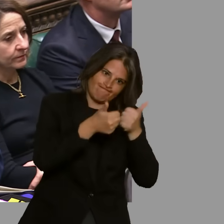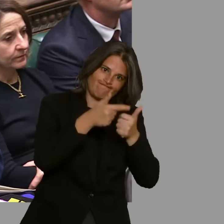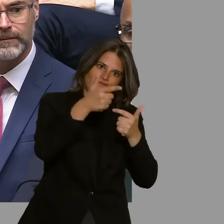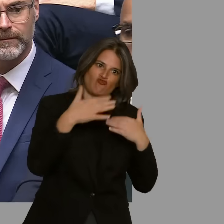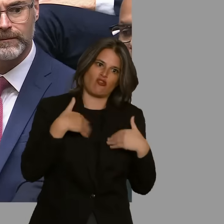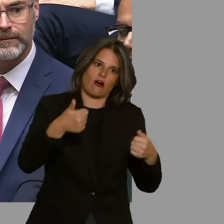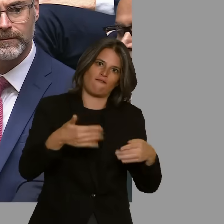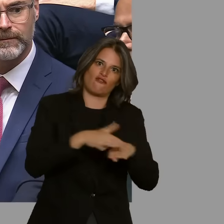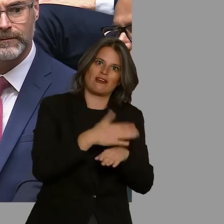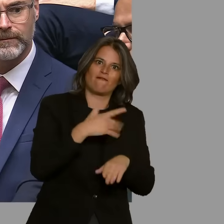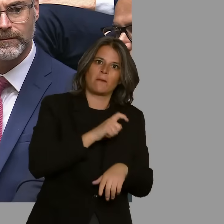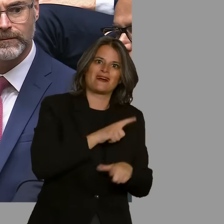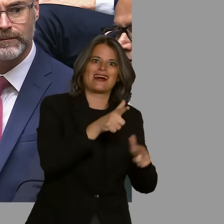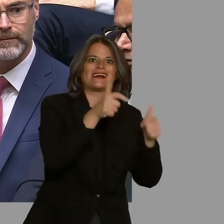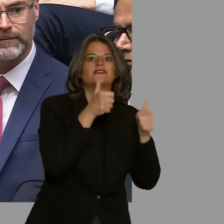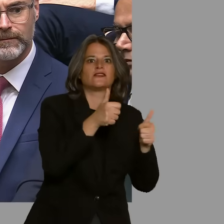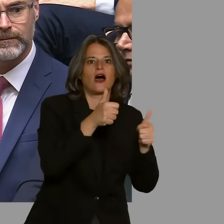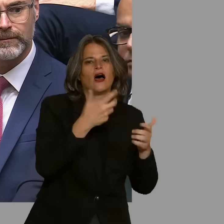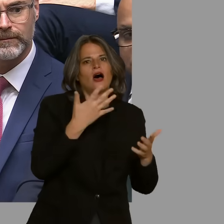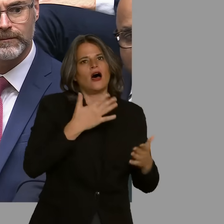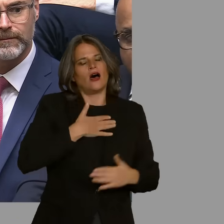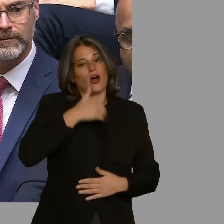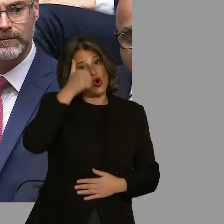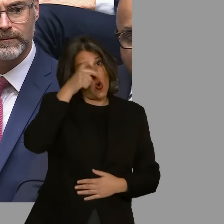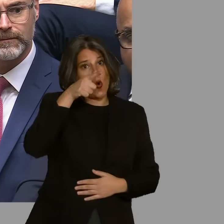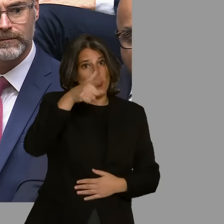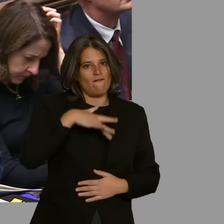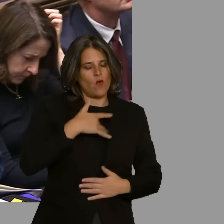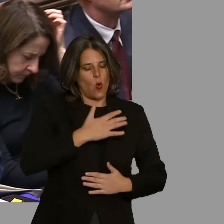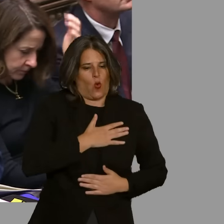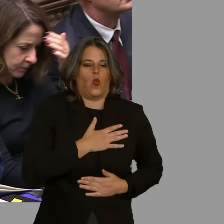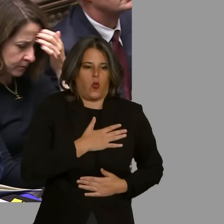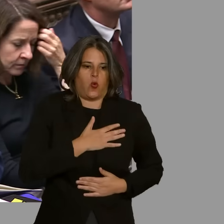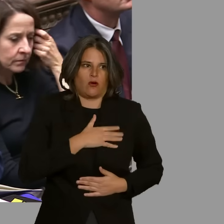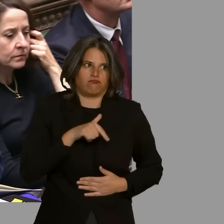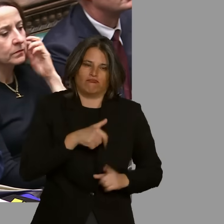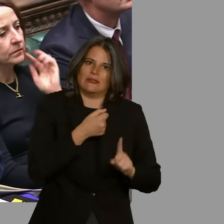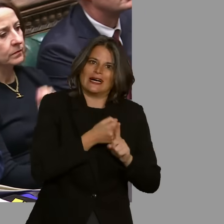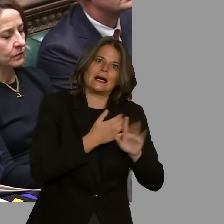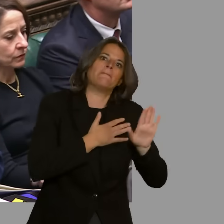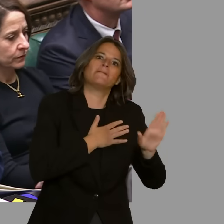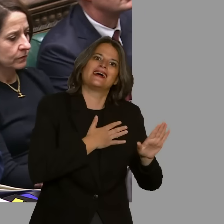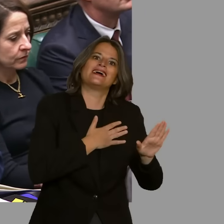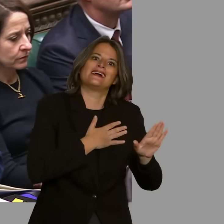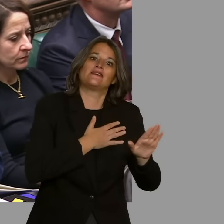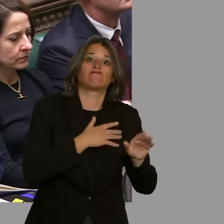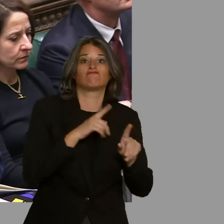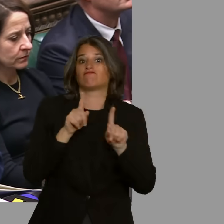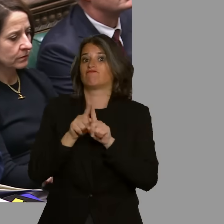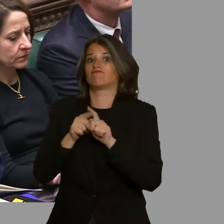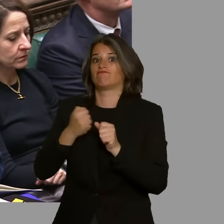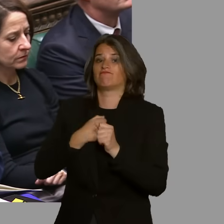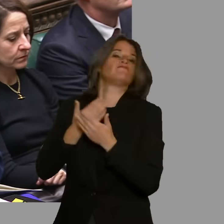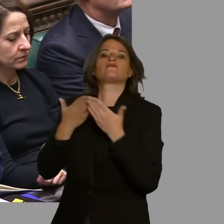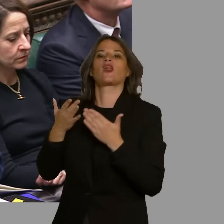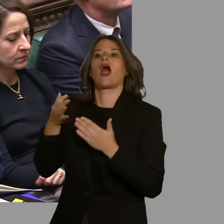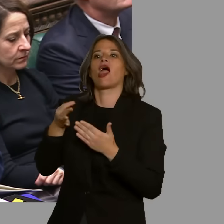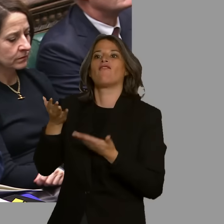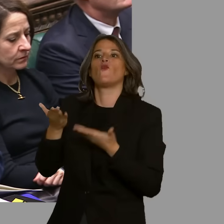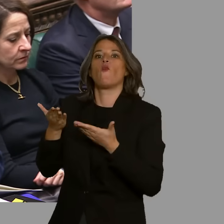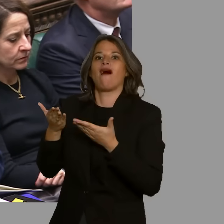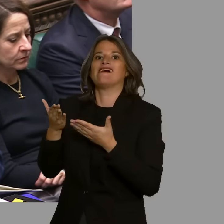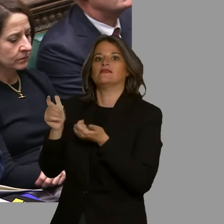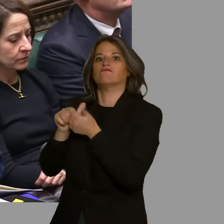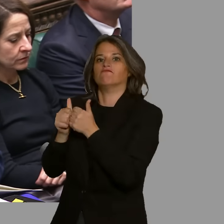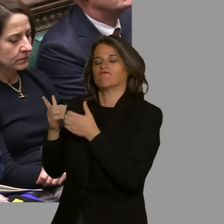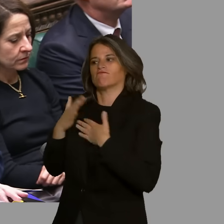of Wight West. Can I send my deepest sympathies and pay tribute to Zoe's family who are with us today. Their bravery